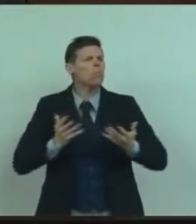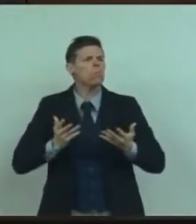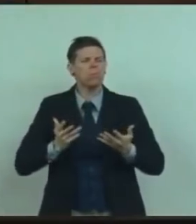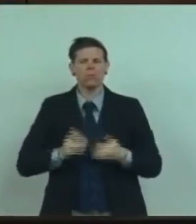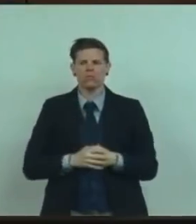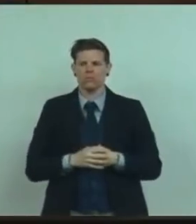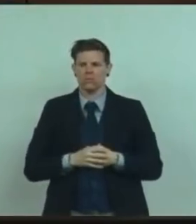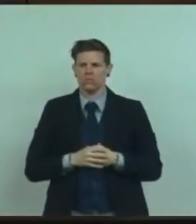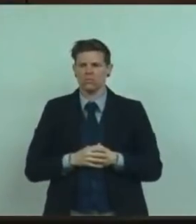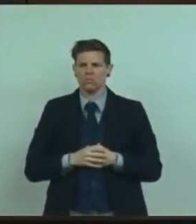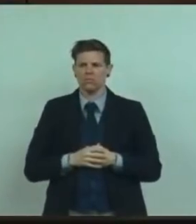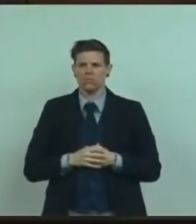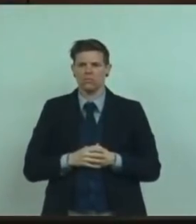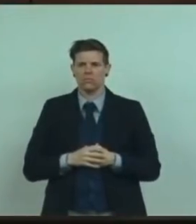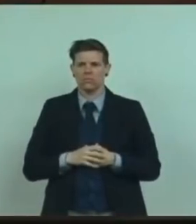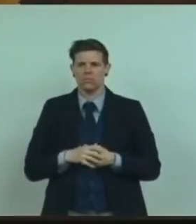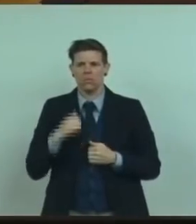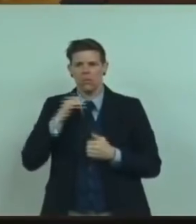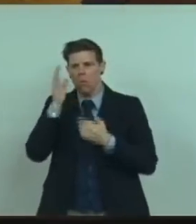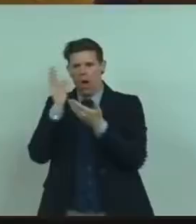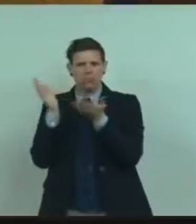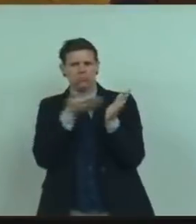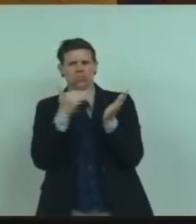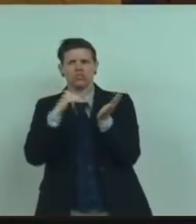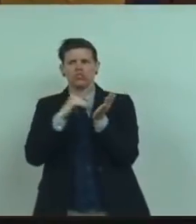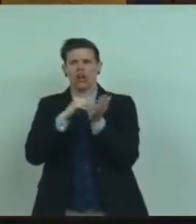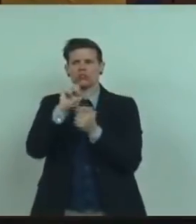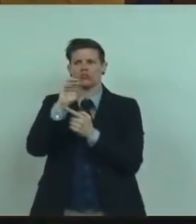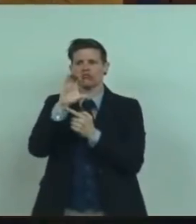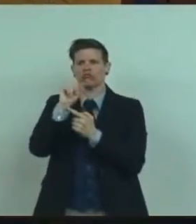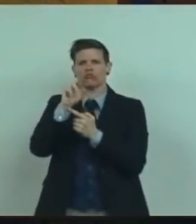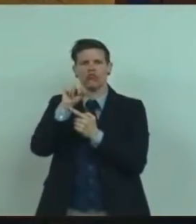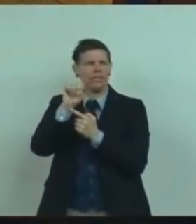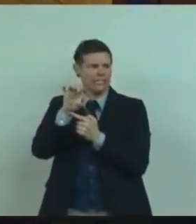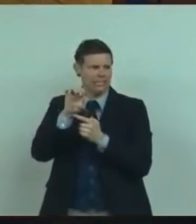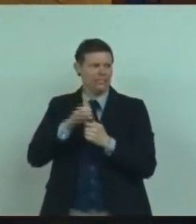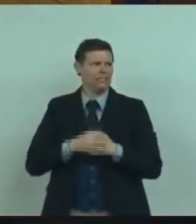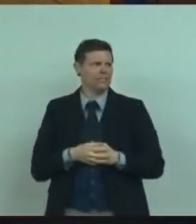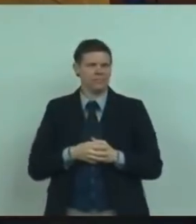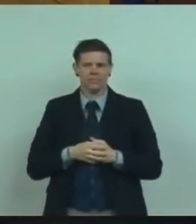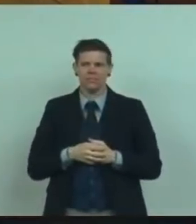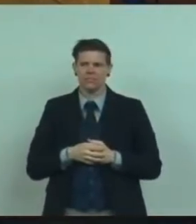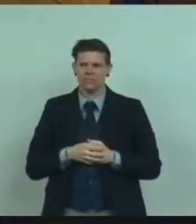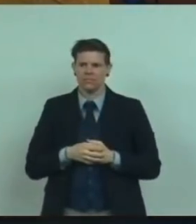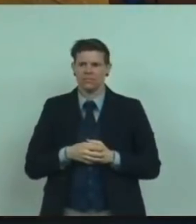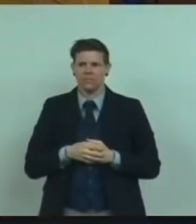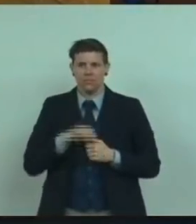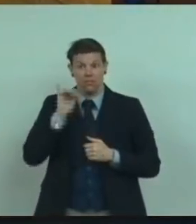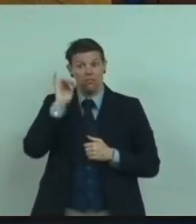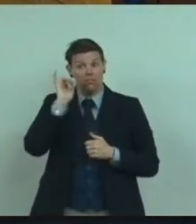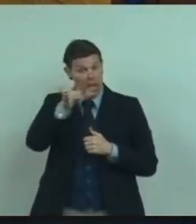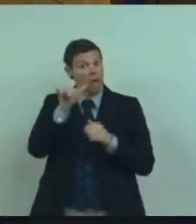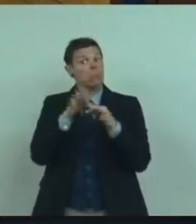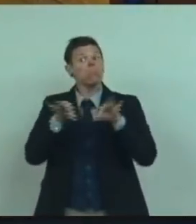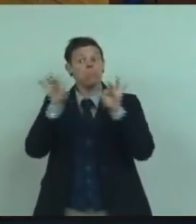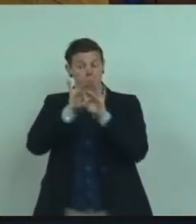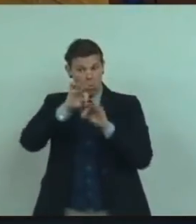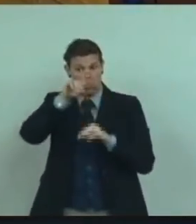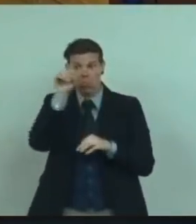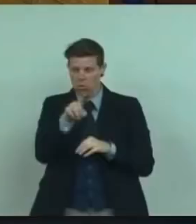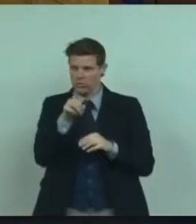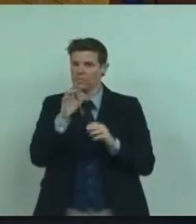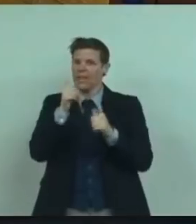want folks to know that is a critical question. Every hospital, every healthcare provider, public and private, are